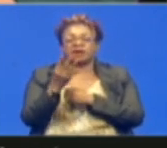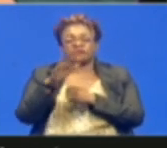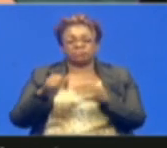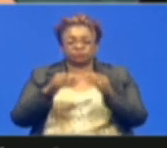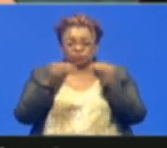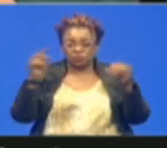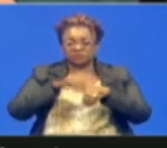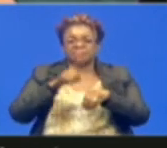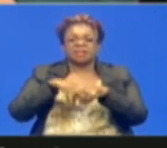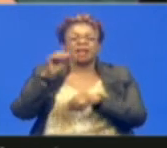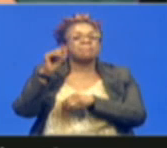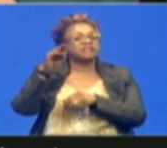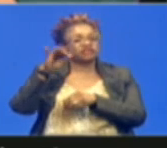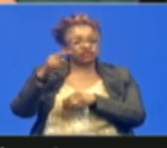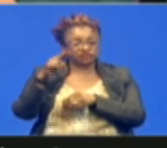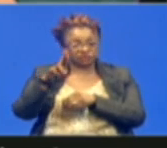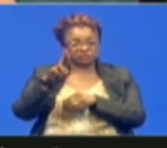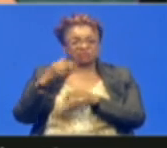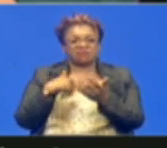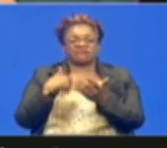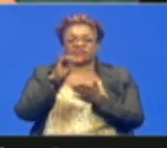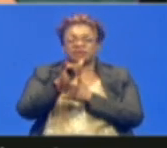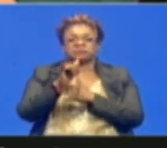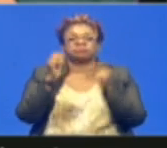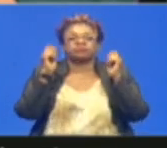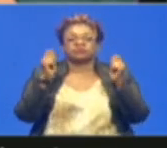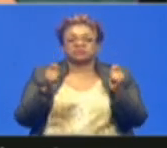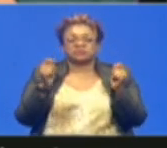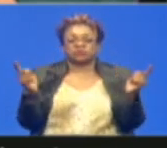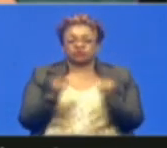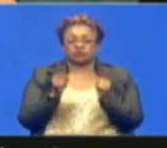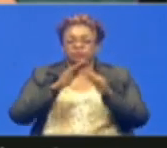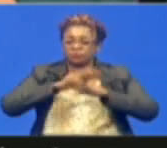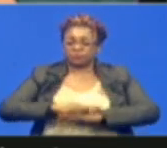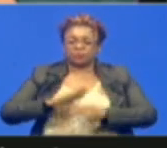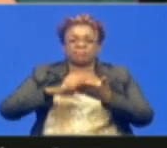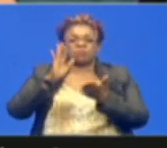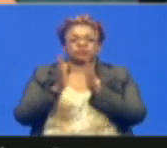Omar al-Bashir following months of protest. Take a break. We'll be back with more stories.